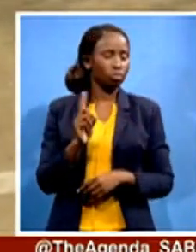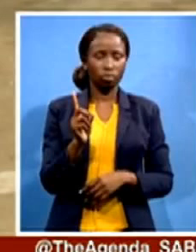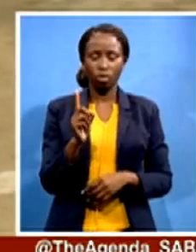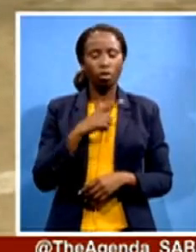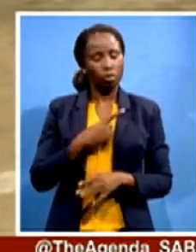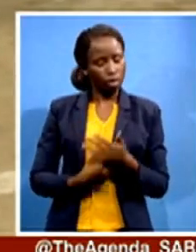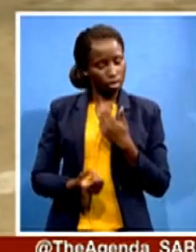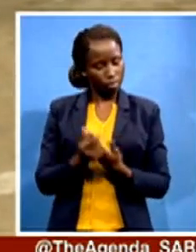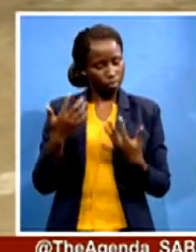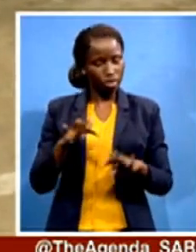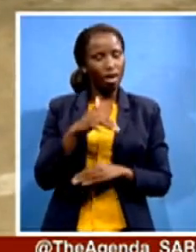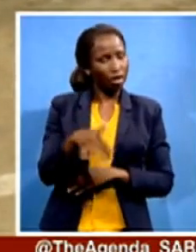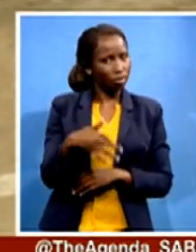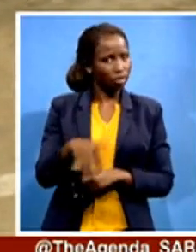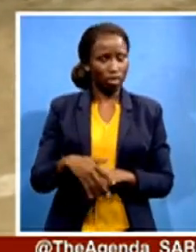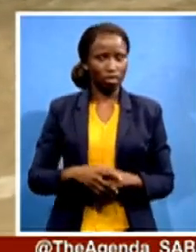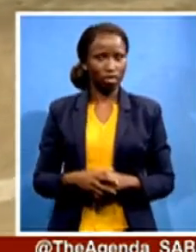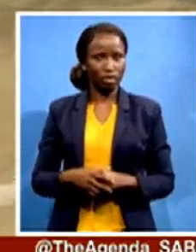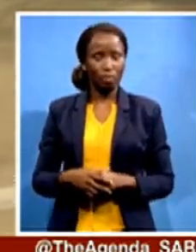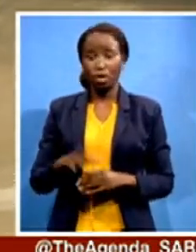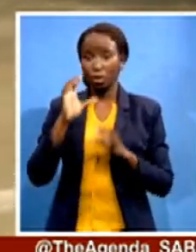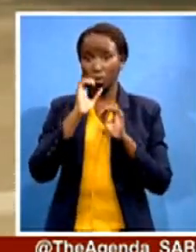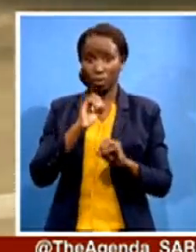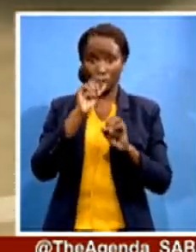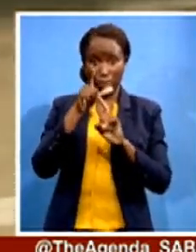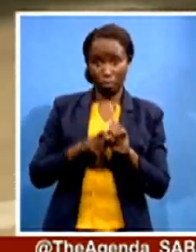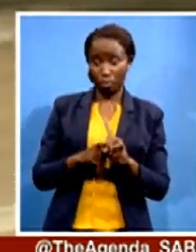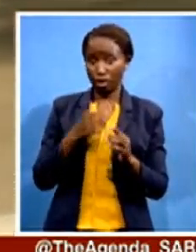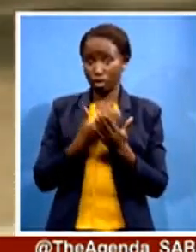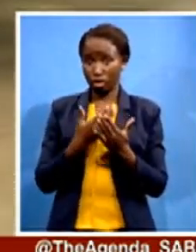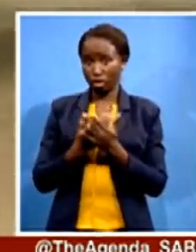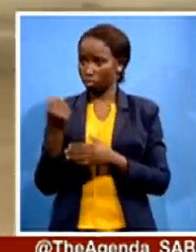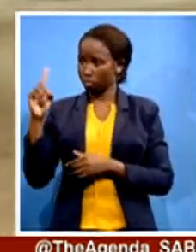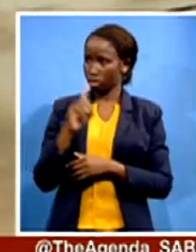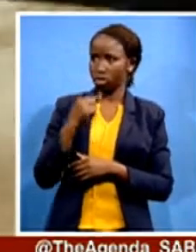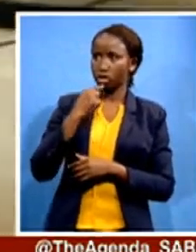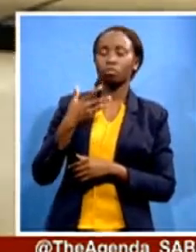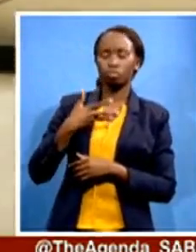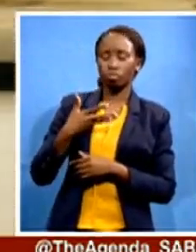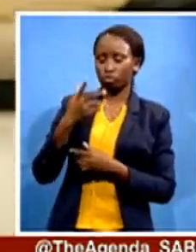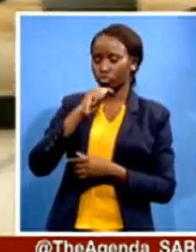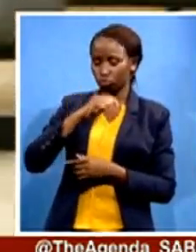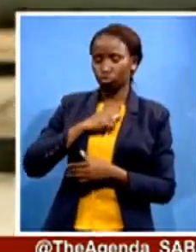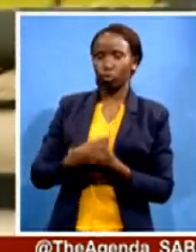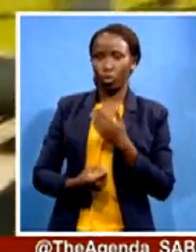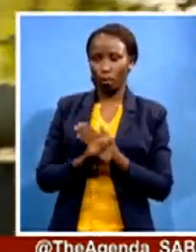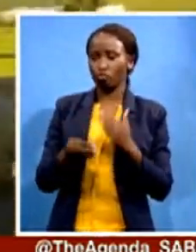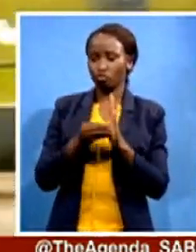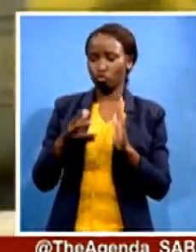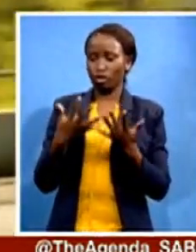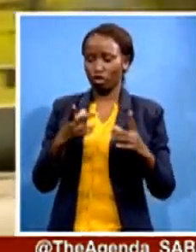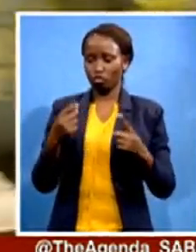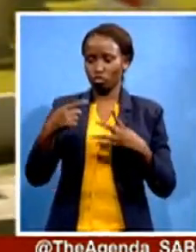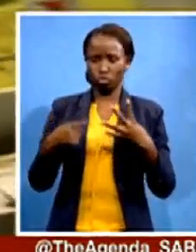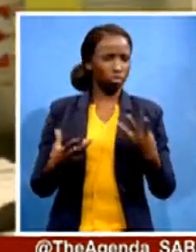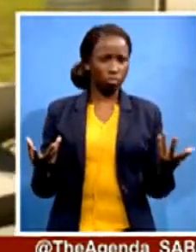there's no one maybe who can come forward and say, indeed, students of Forte did ABC. There were advances by rumors. I heard rumors